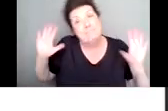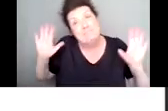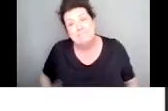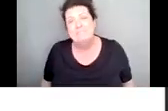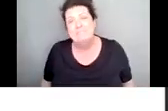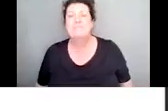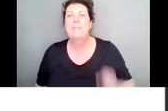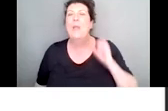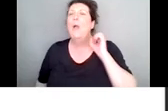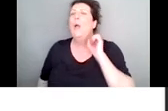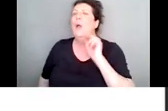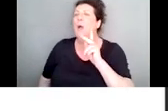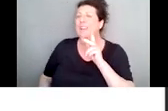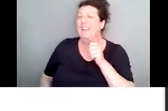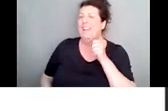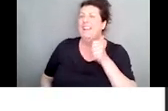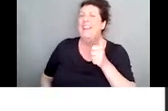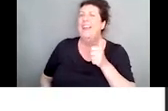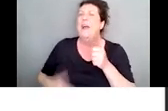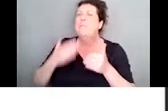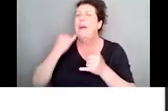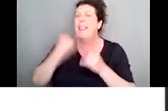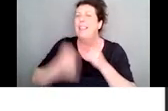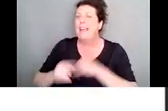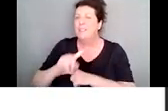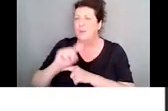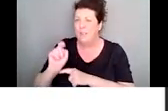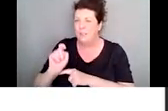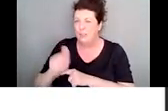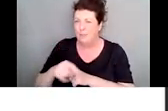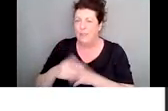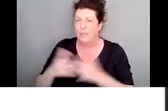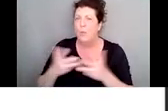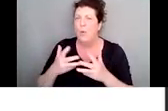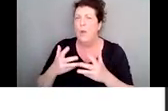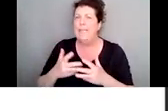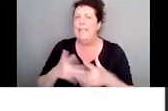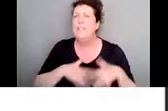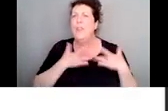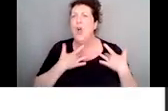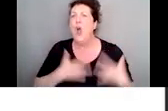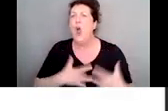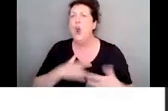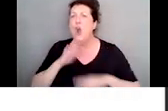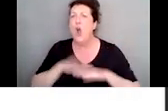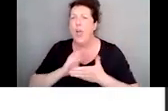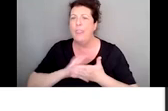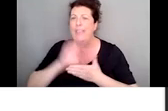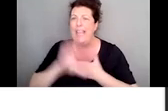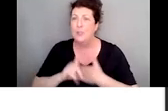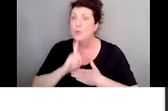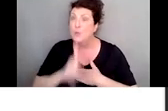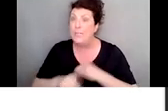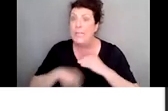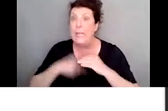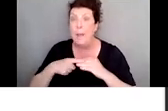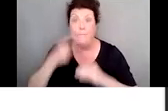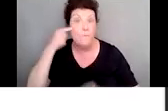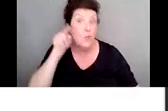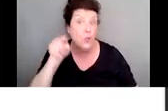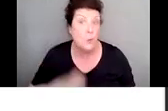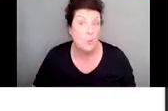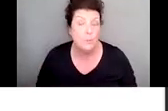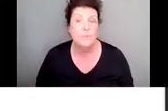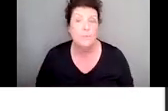I mean, what, what is the heart on the calendar really about for you? Oh,